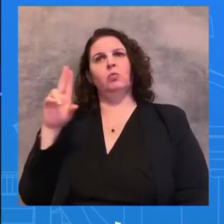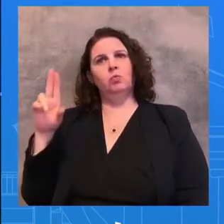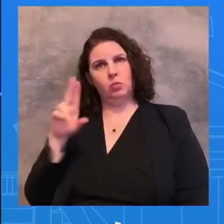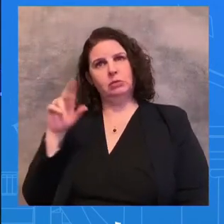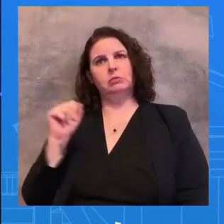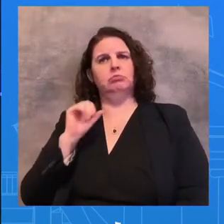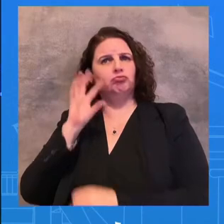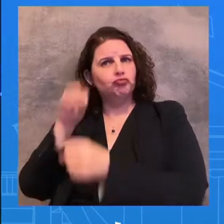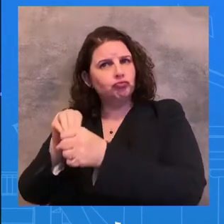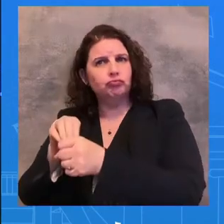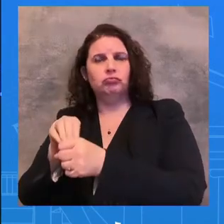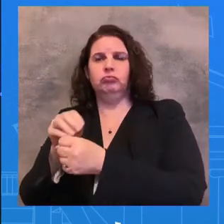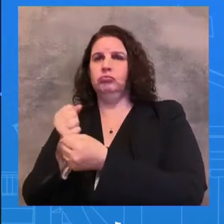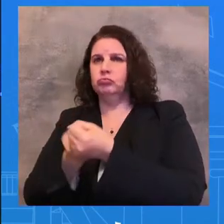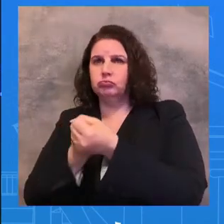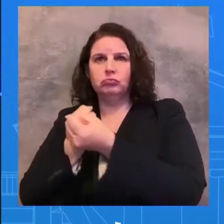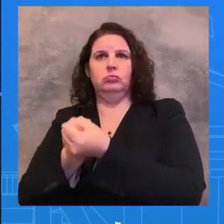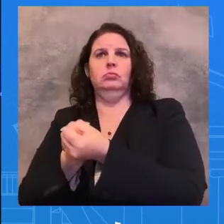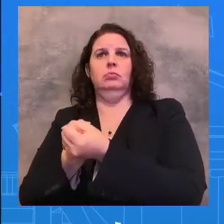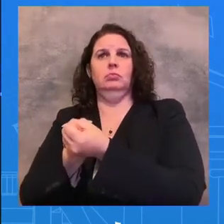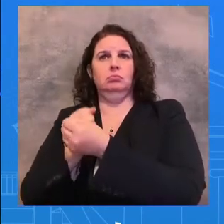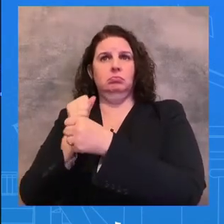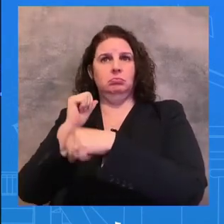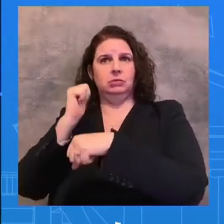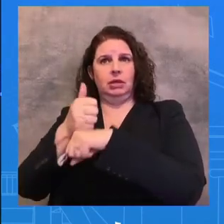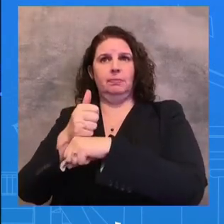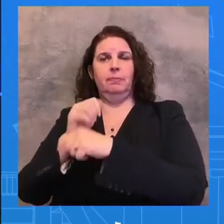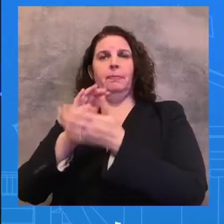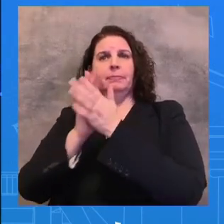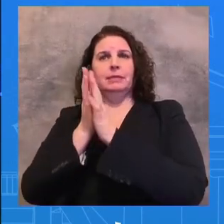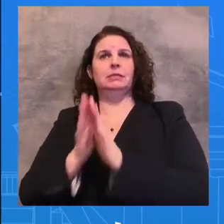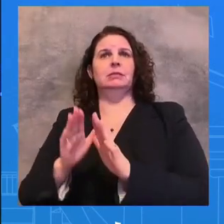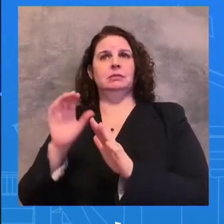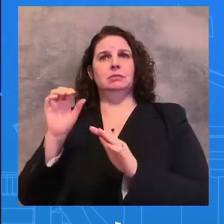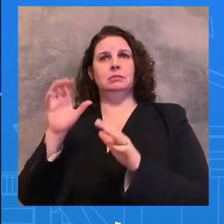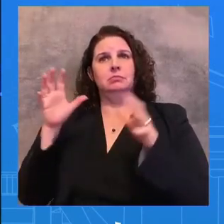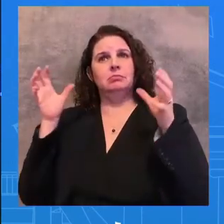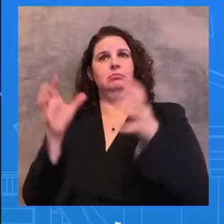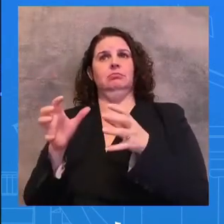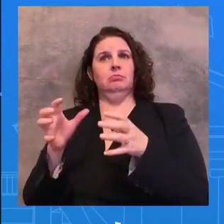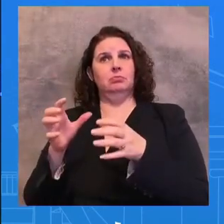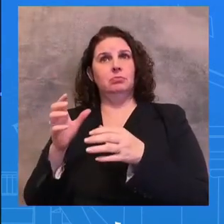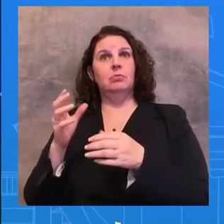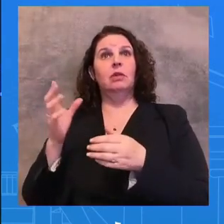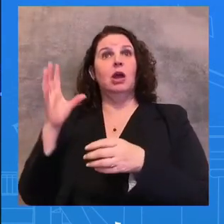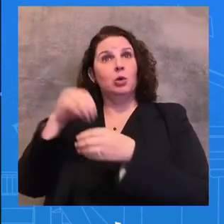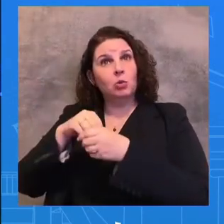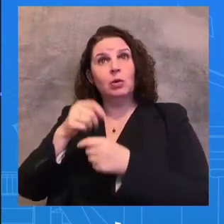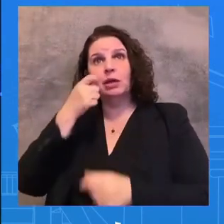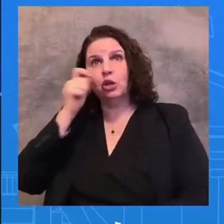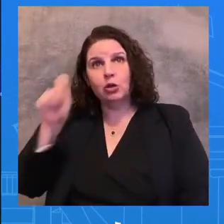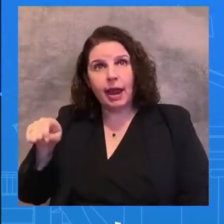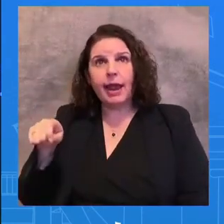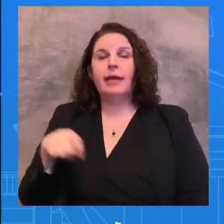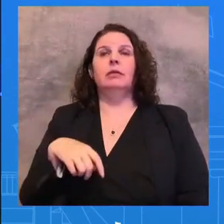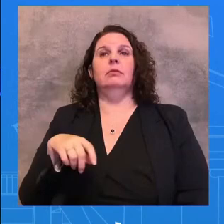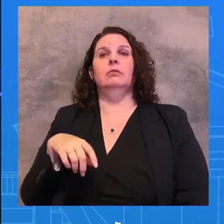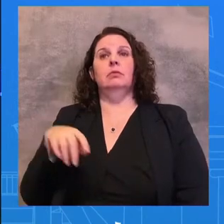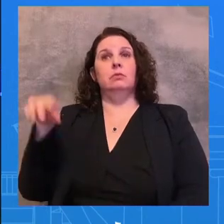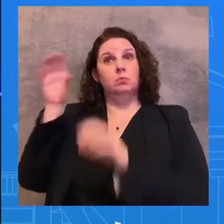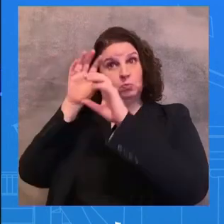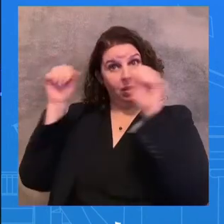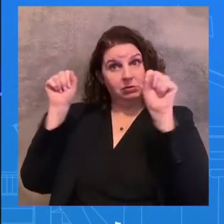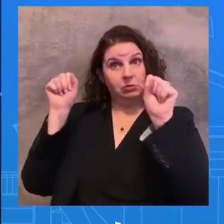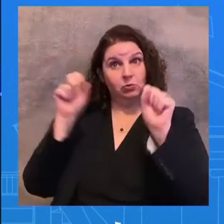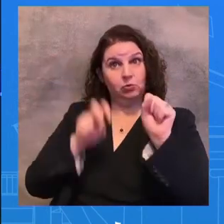includes Ukraine's sovereignty and territorial integrity and the principles of the UN Charter, but I can't make any announcements today about the president's travel. Yep. Can I go